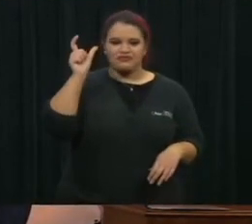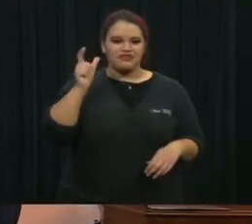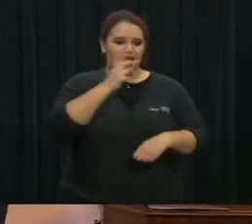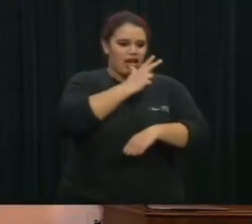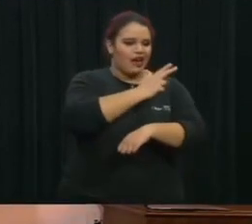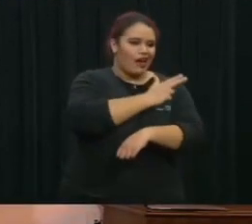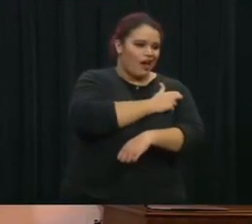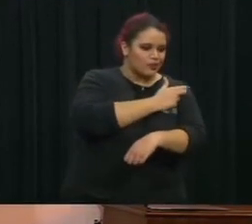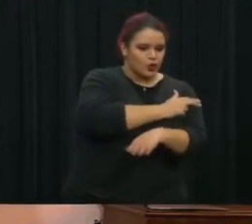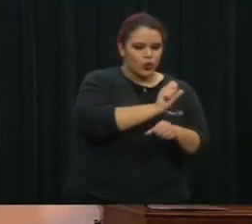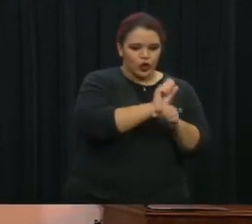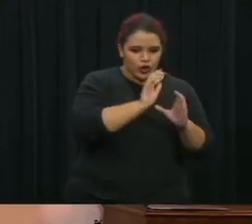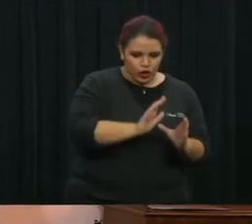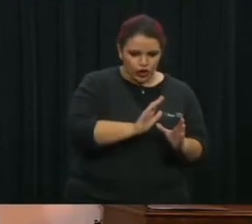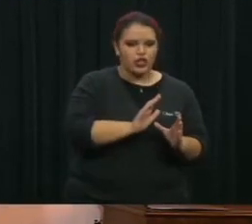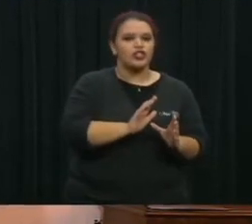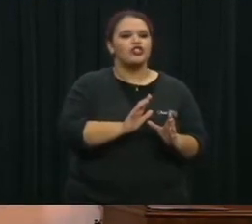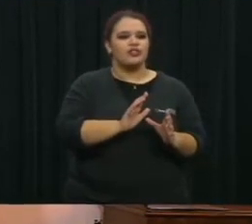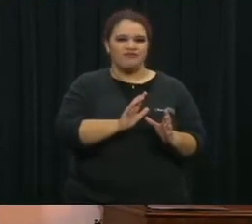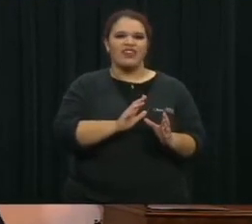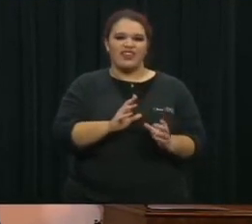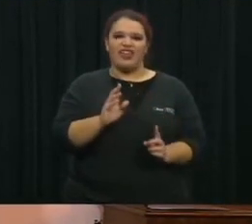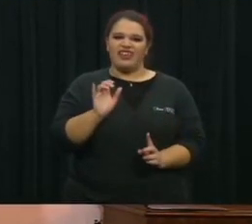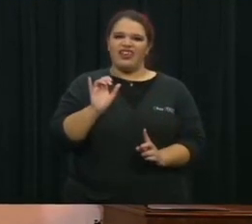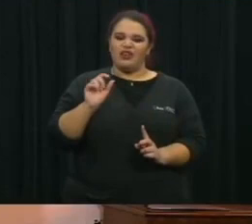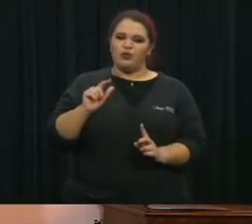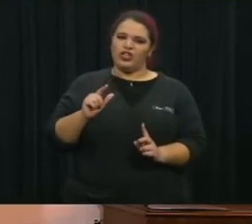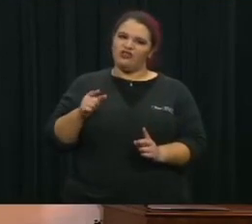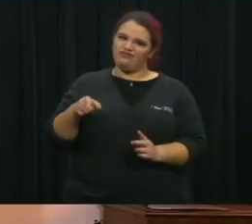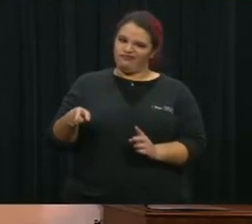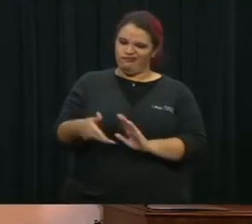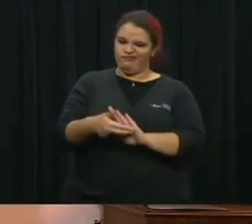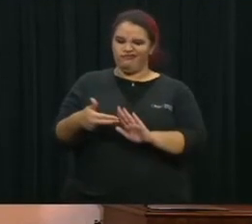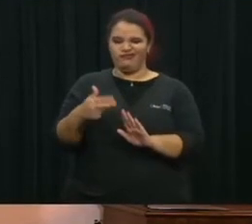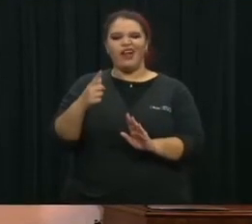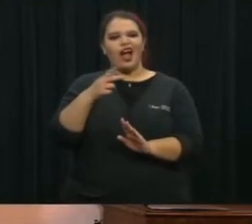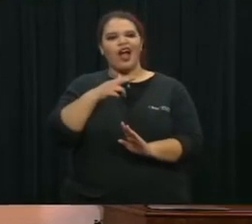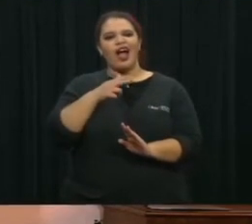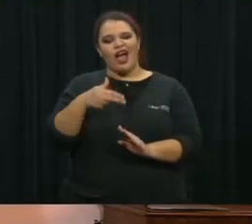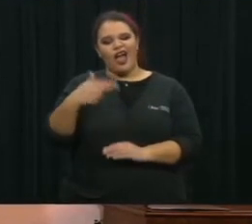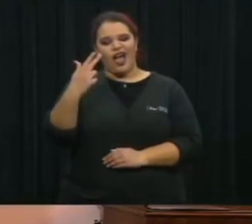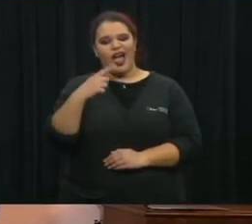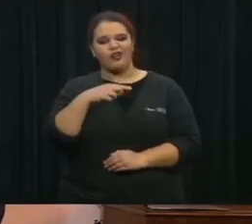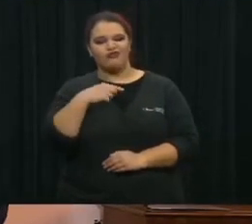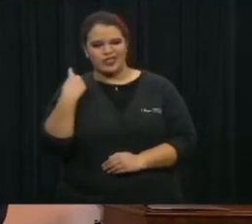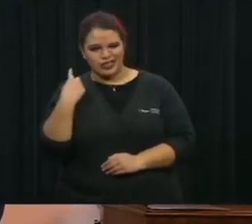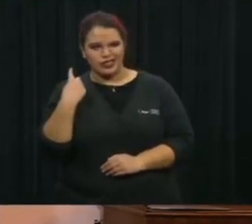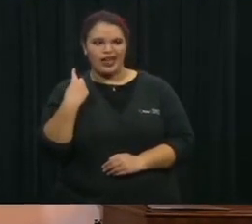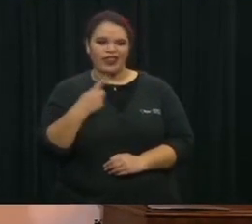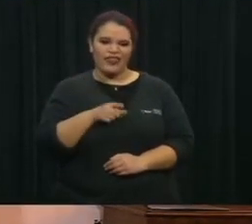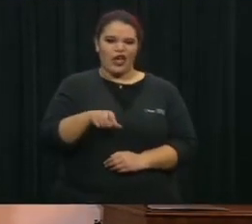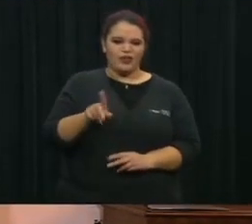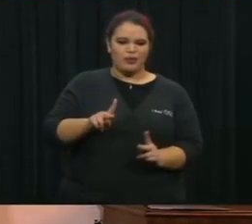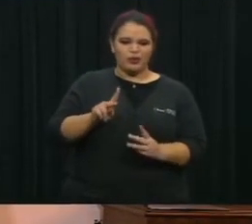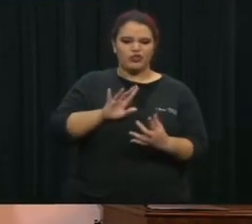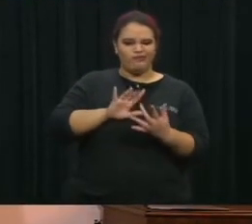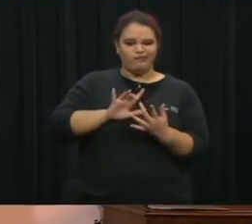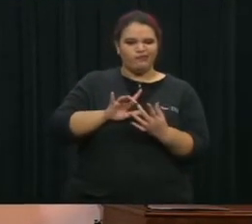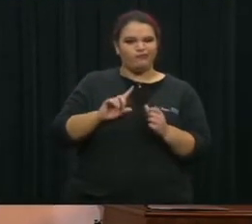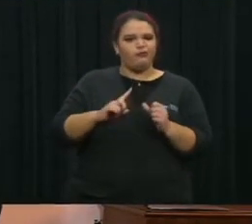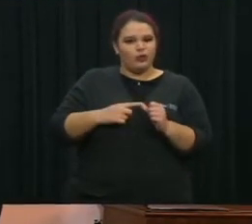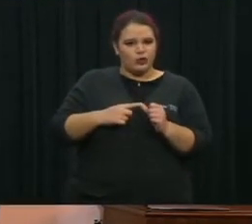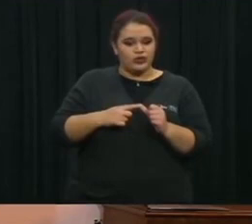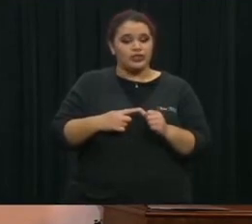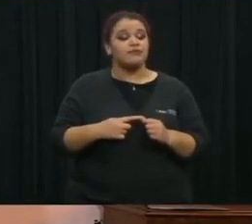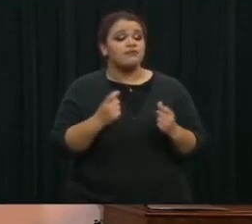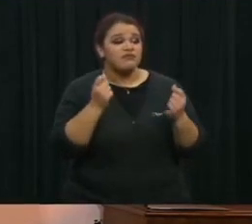like this would be the people to go to first. And I just want to say one other thing. It's important to know that most